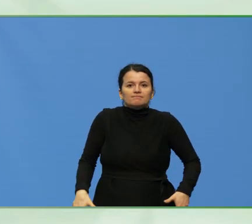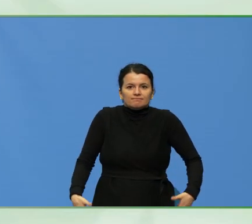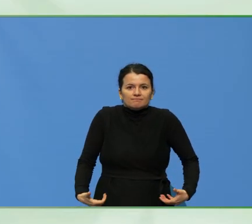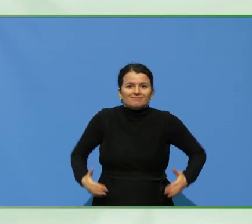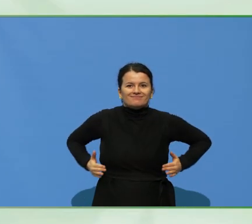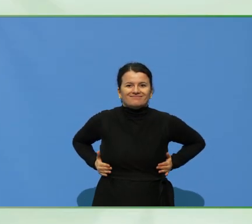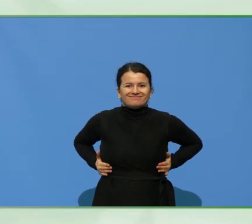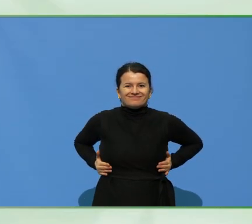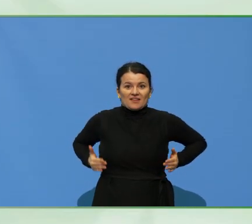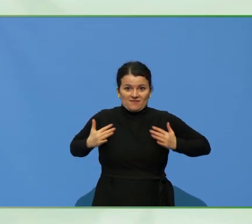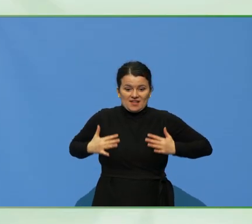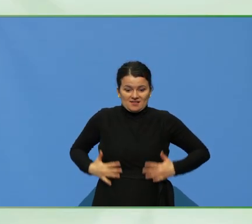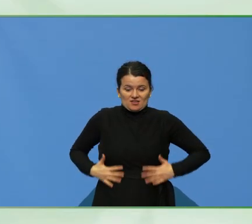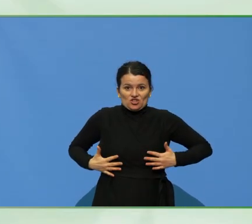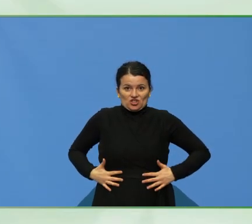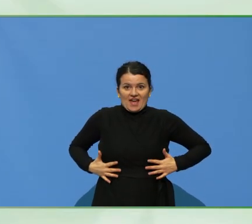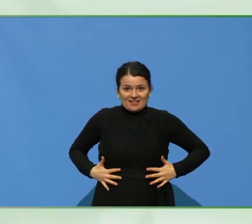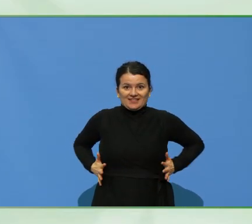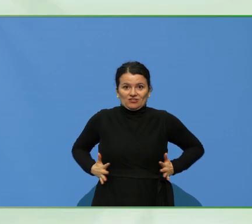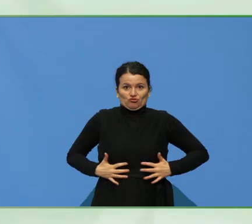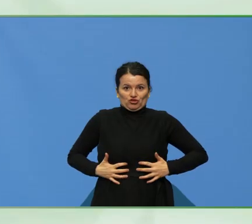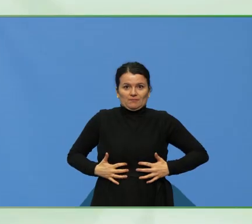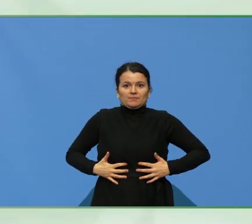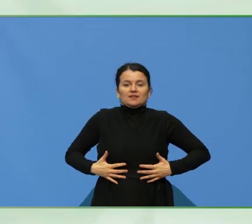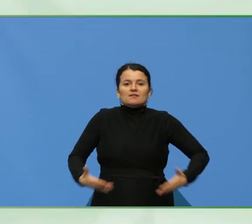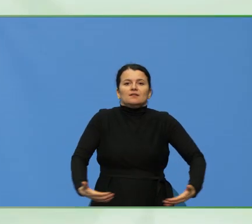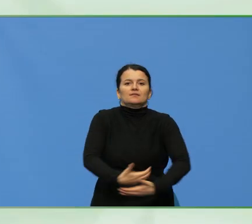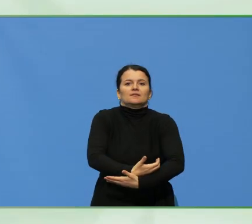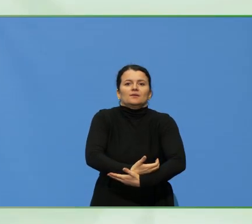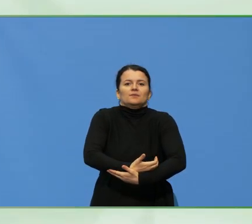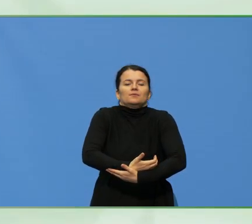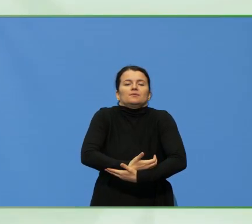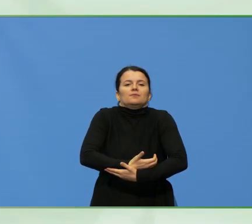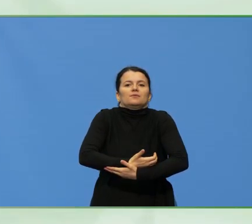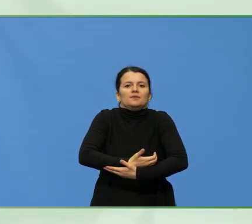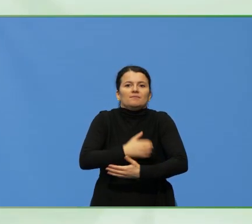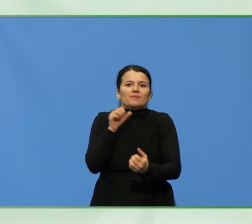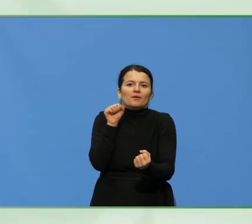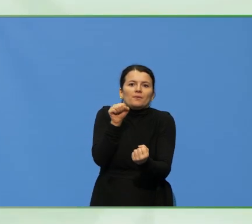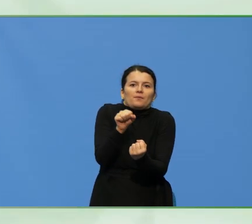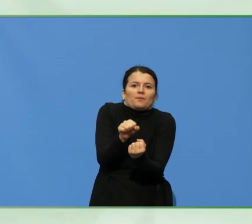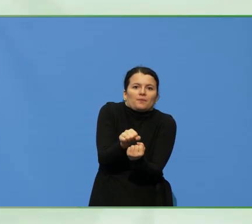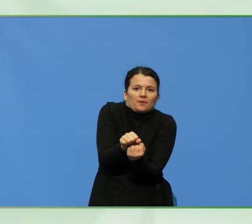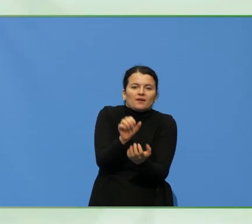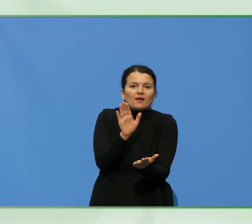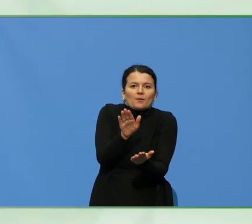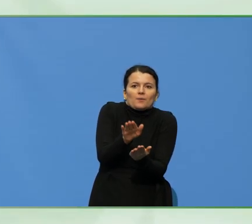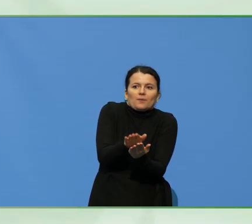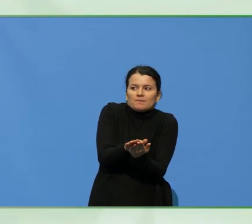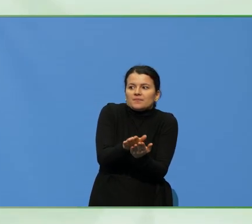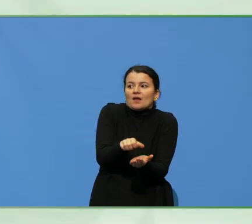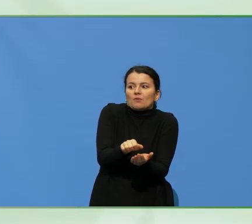going to slightly lift the chest, taking the gaze forward, pressing the heart forward into a halfway lift,